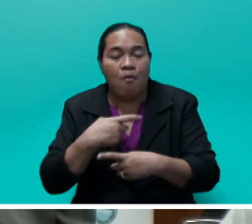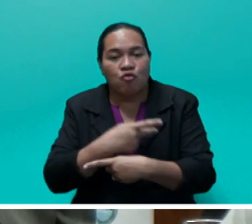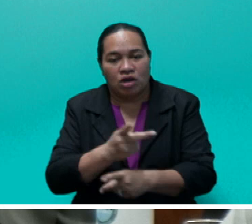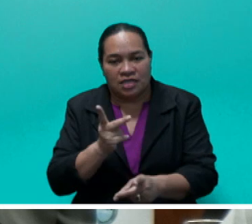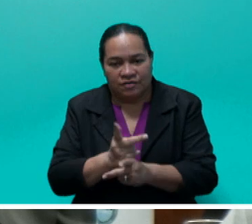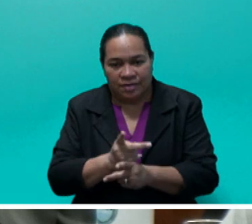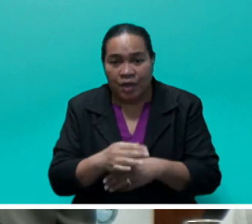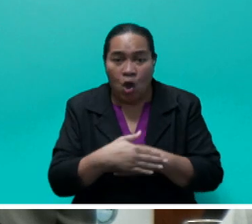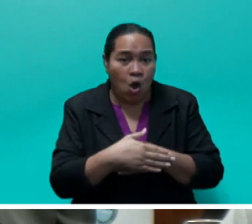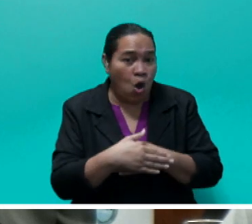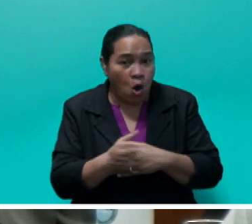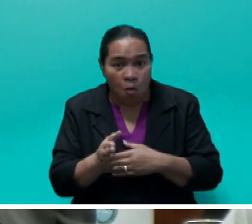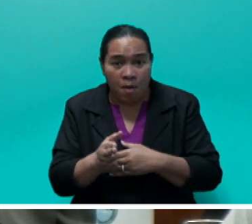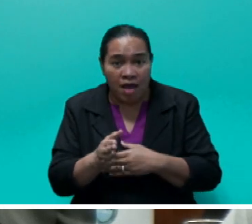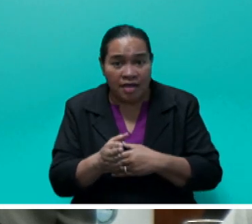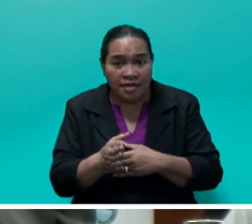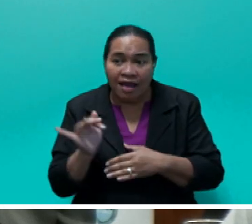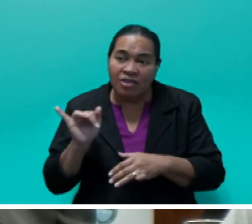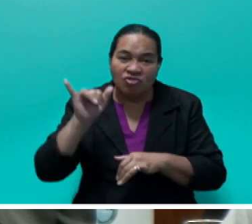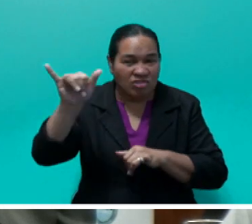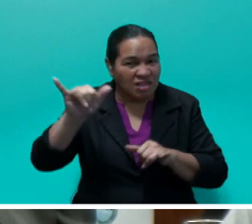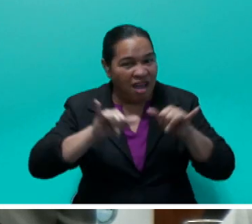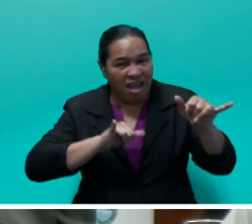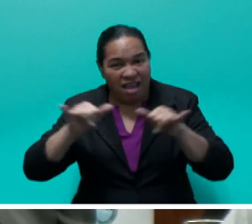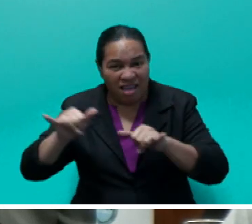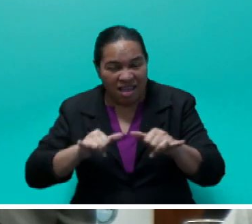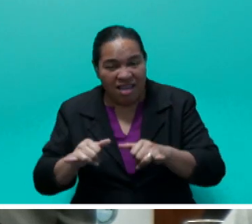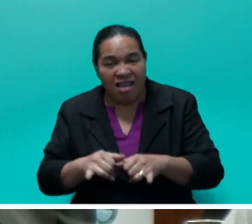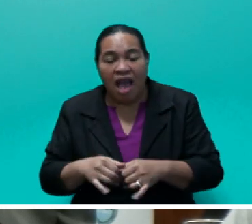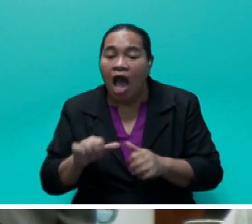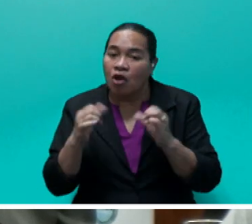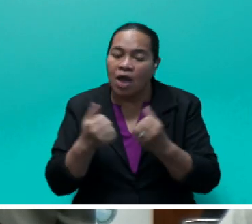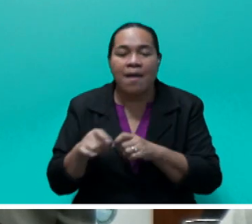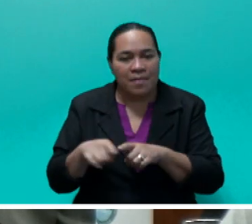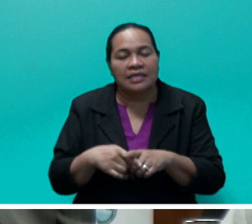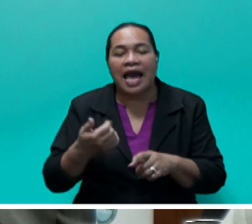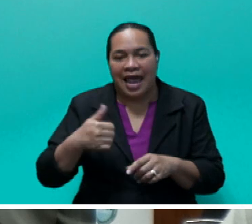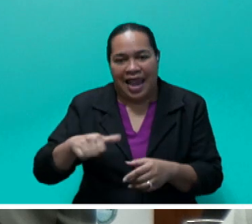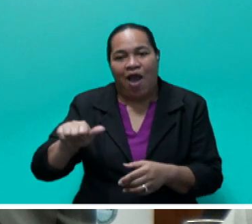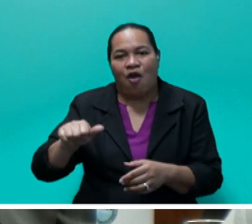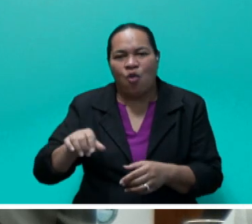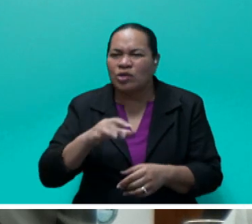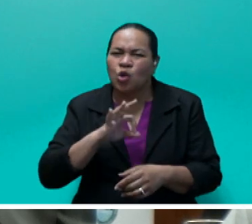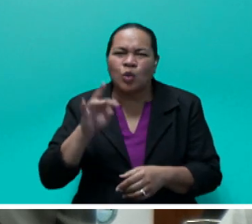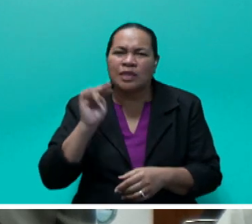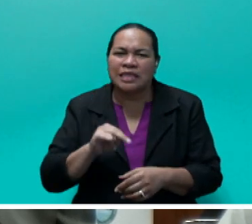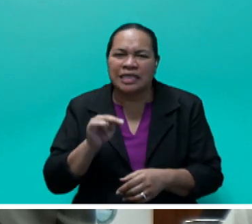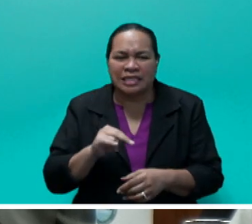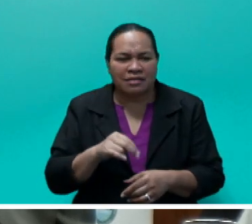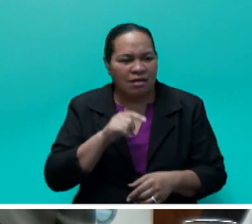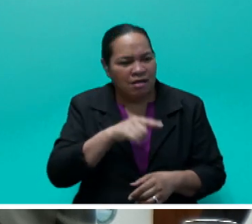agreements allow unlimited commercial services by designated airlines without needing explicit ministerial approval for